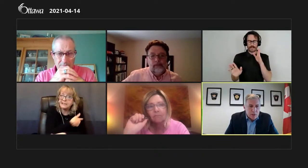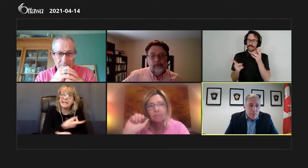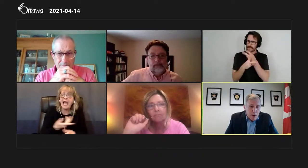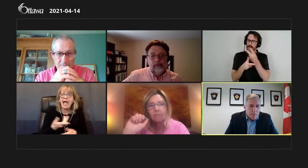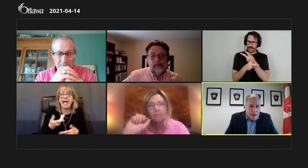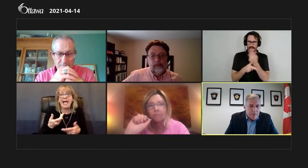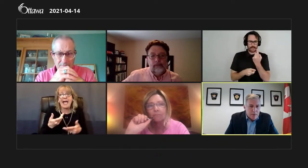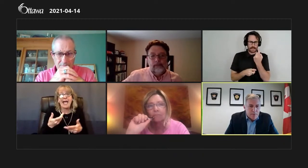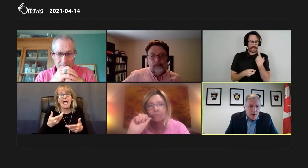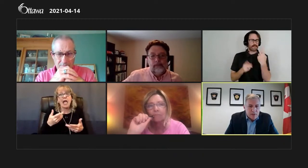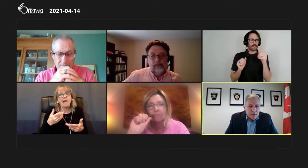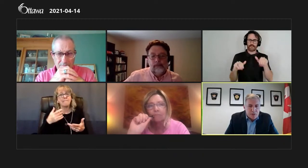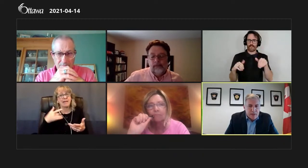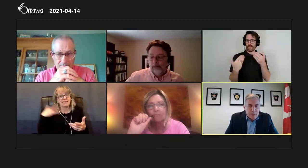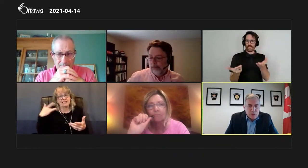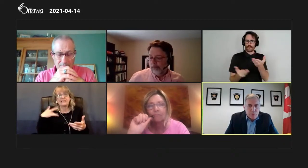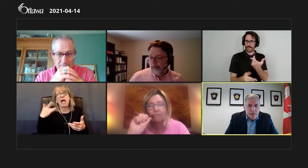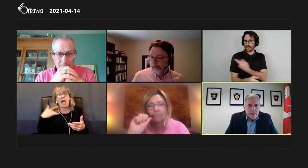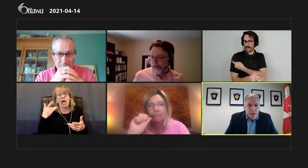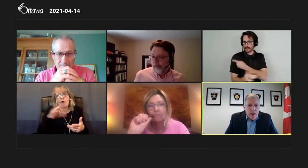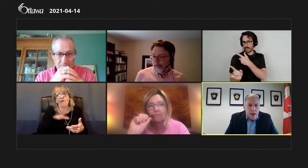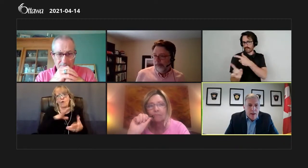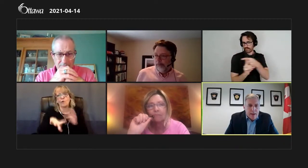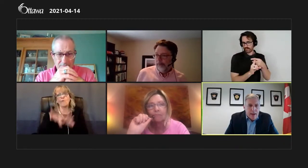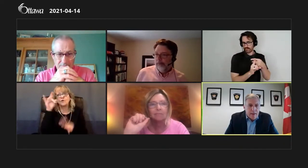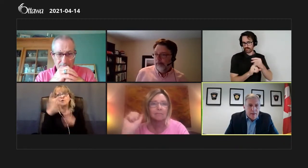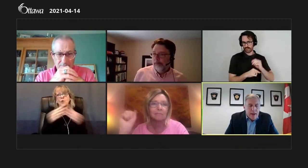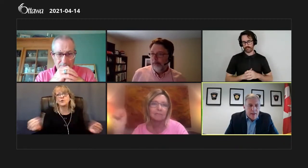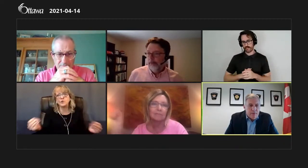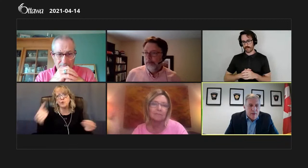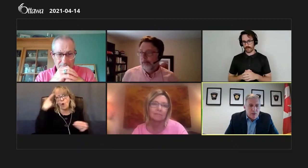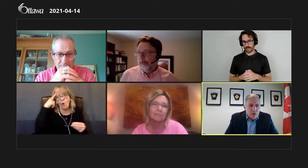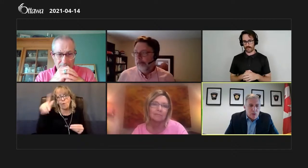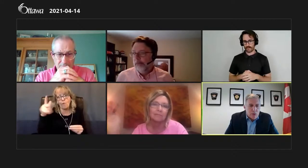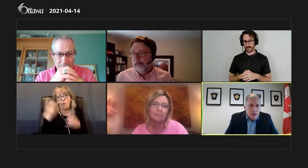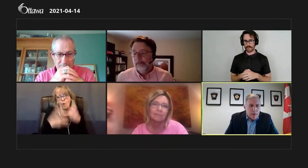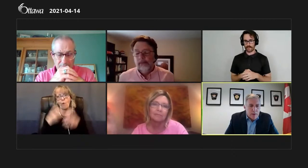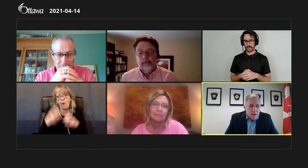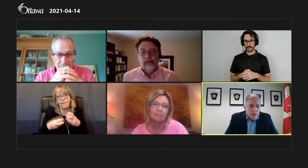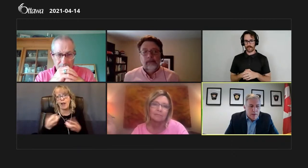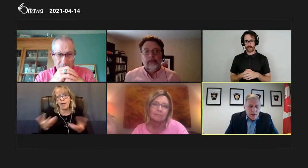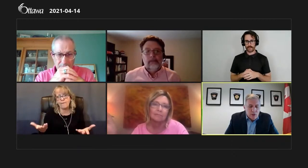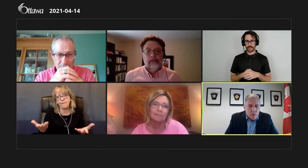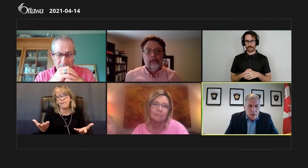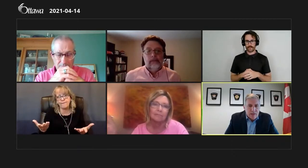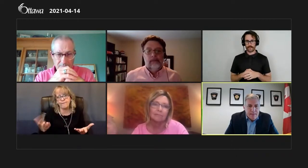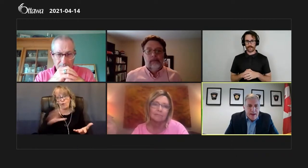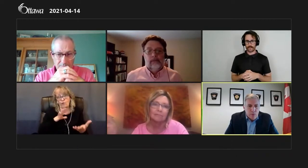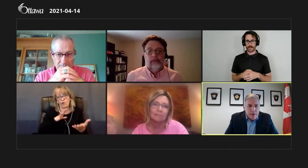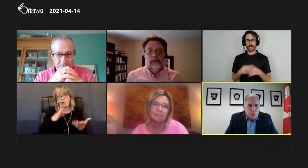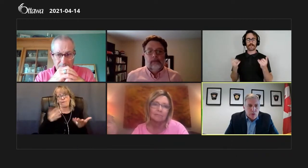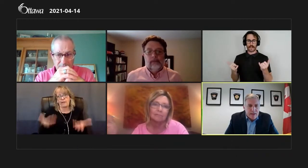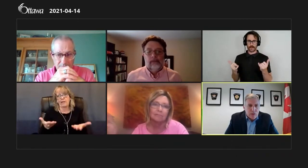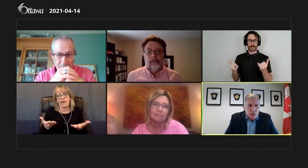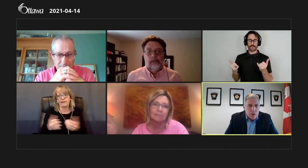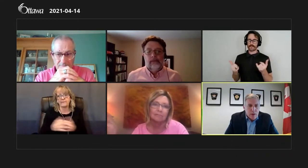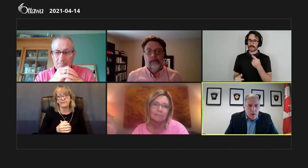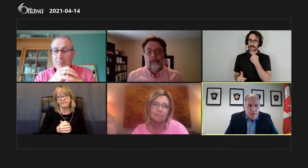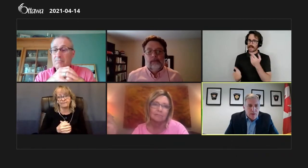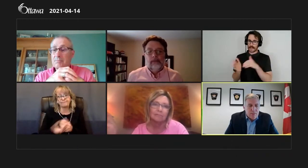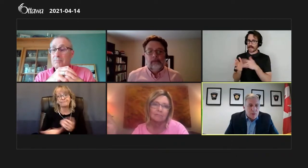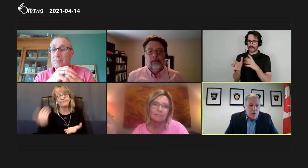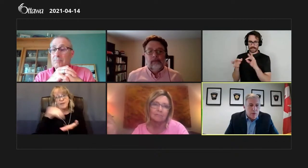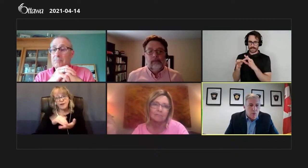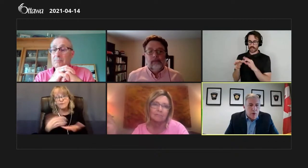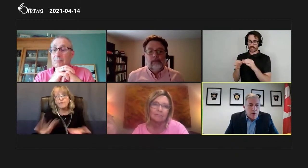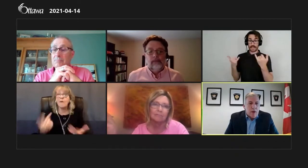this problem now that the province has presented us with again. And so I just want to send that reassuring message that the team